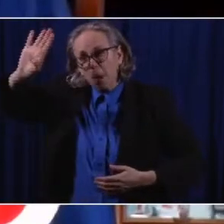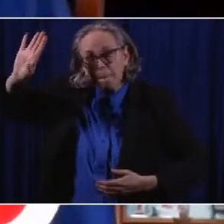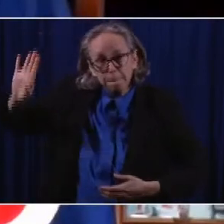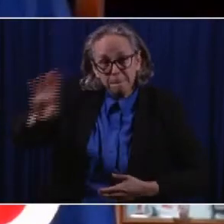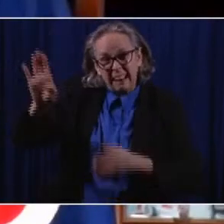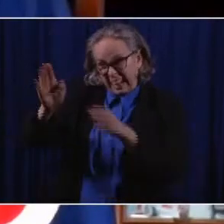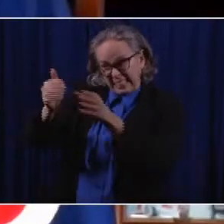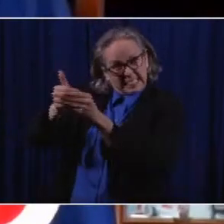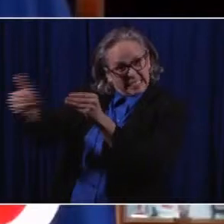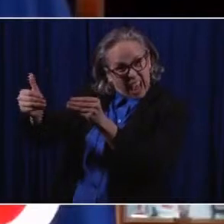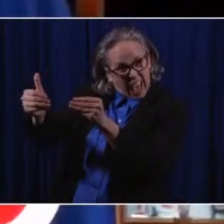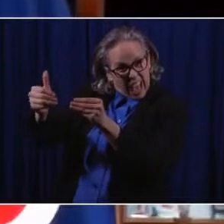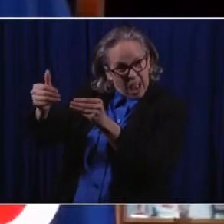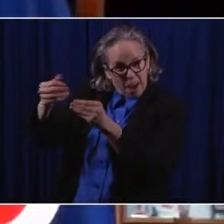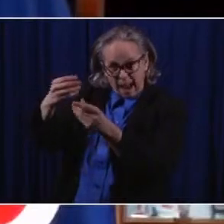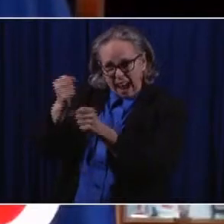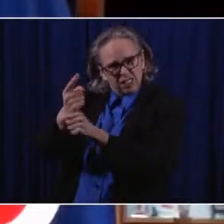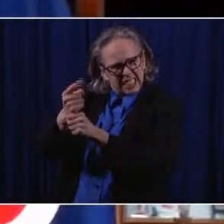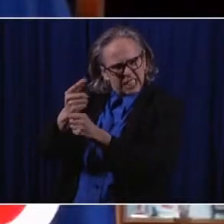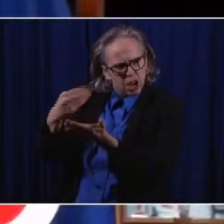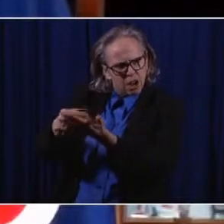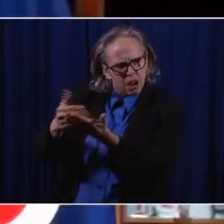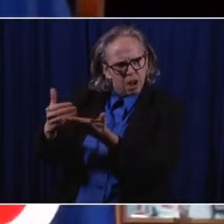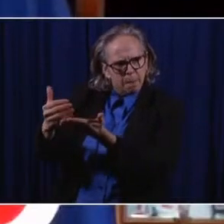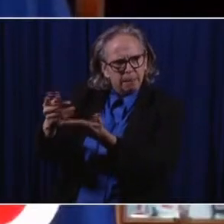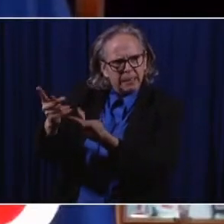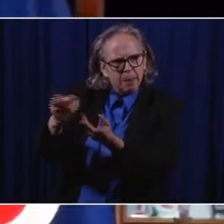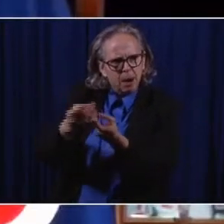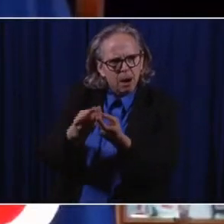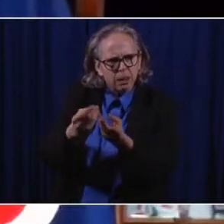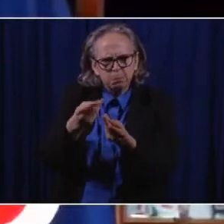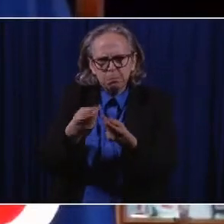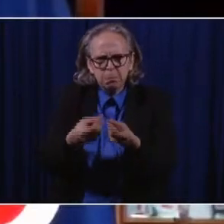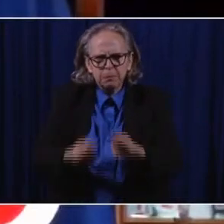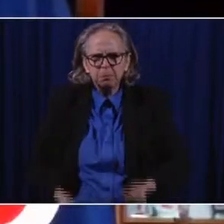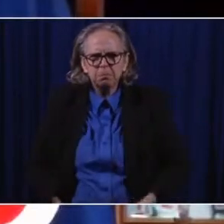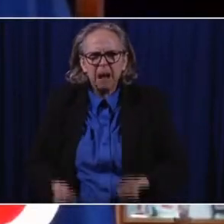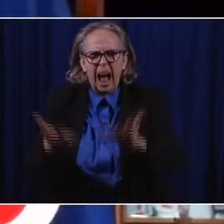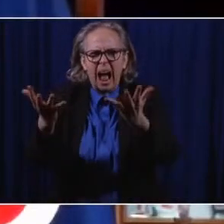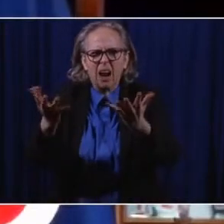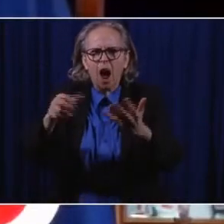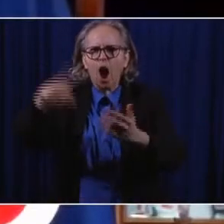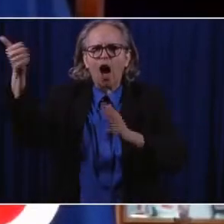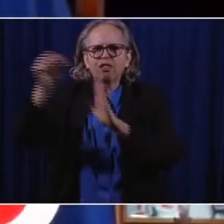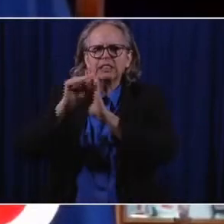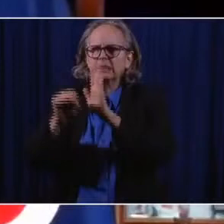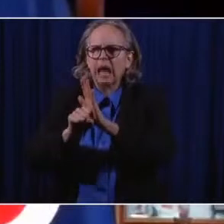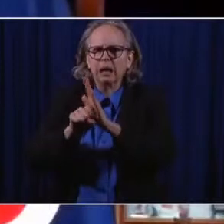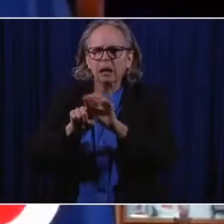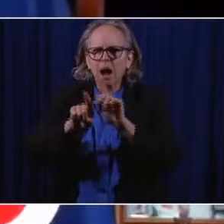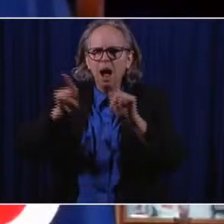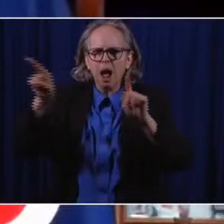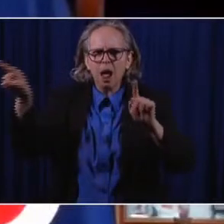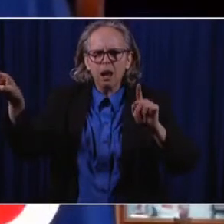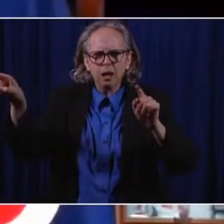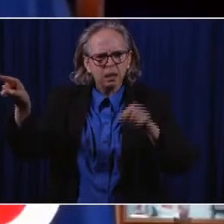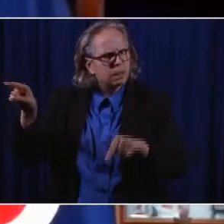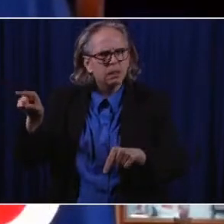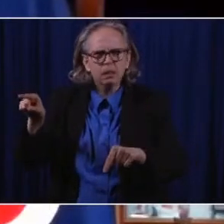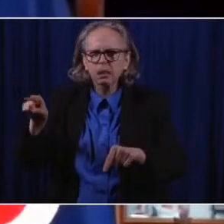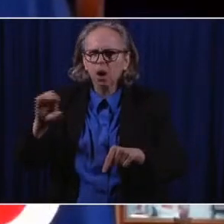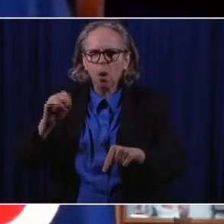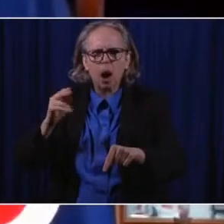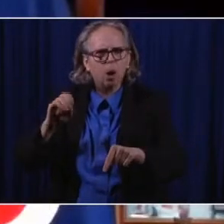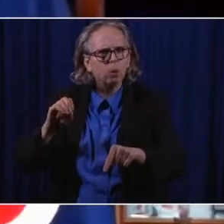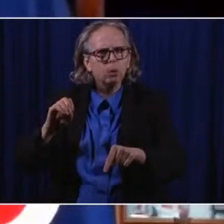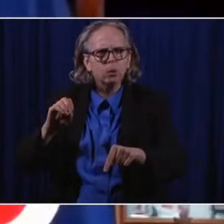goods outside of Ohio. And if we could just get 10% more business from Ohio consumers with Ohio